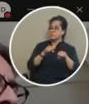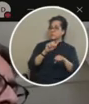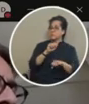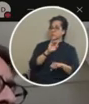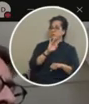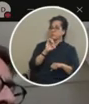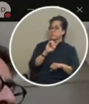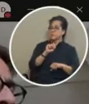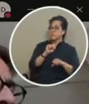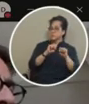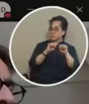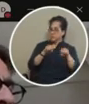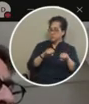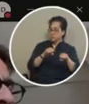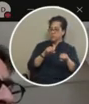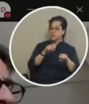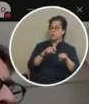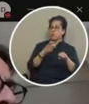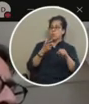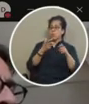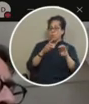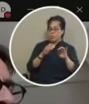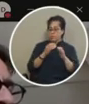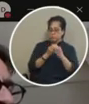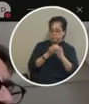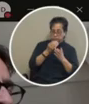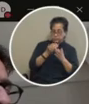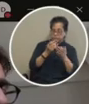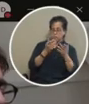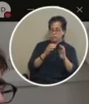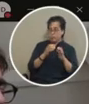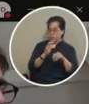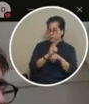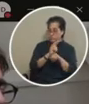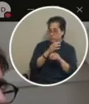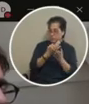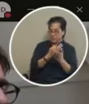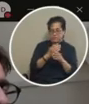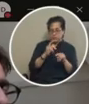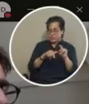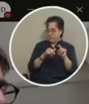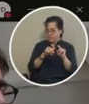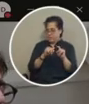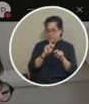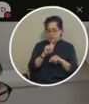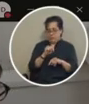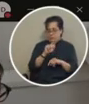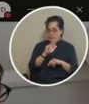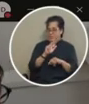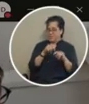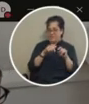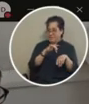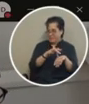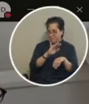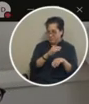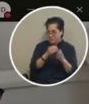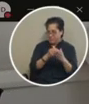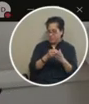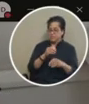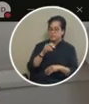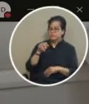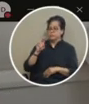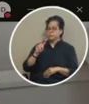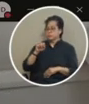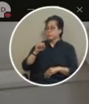okay. And so they've already they've already encumbered those funds, and so we won't be able to tap into that 1.3. The 2.7, the